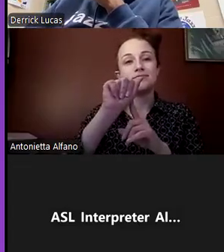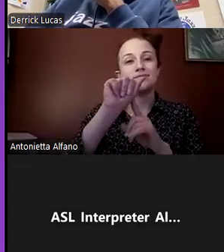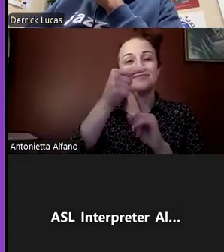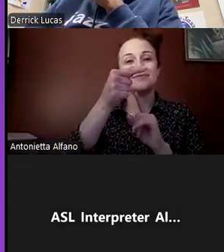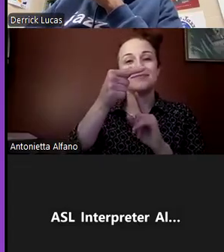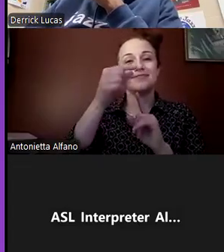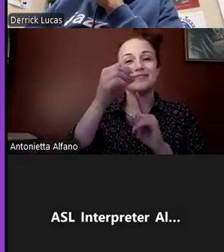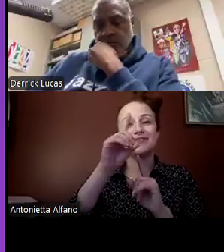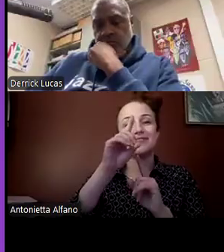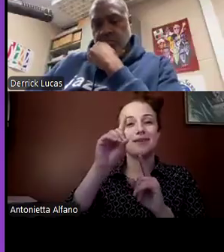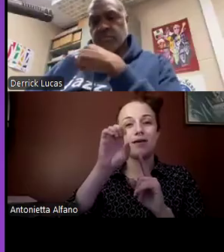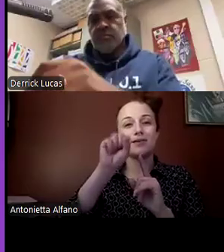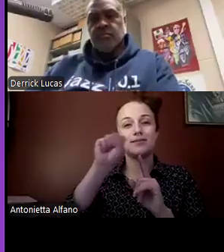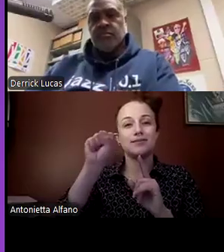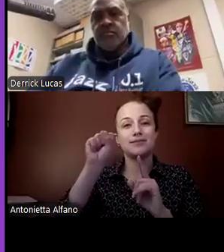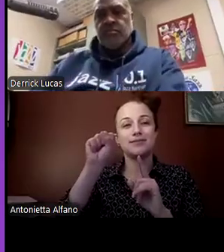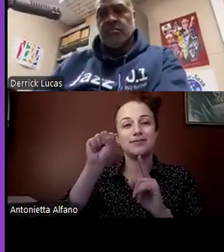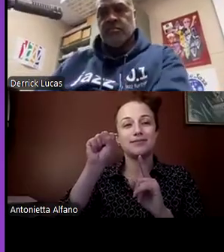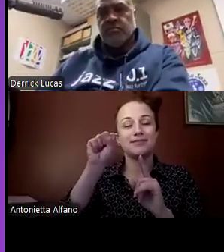I'm a ballerina.